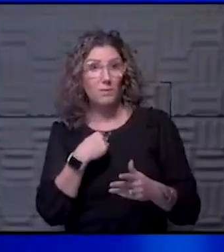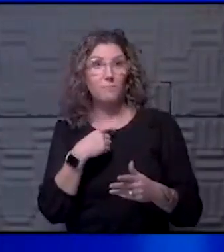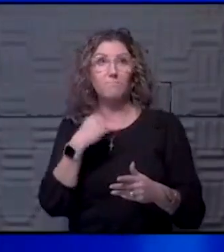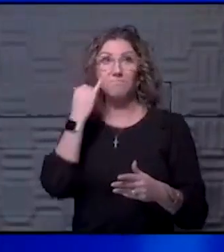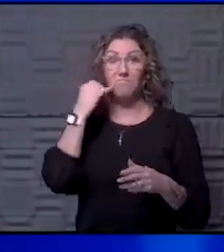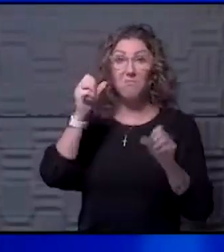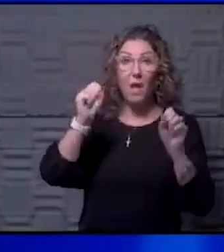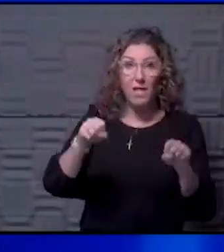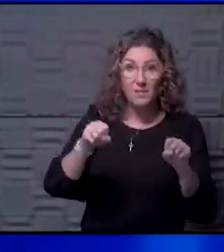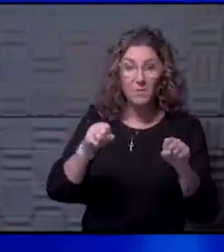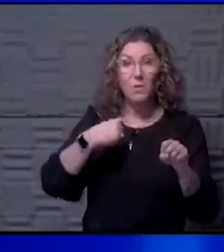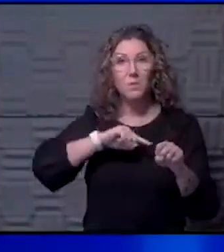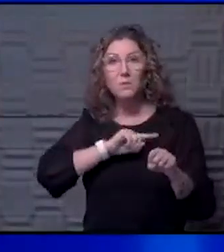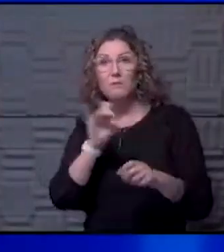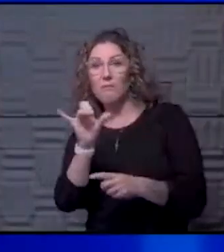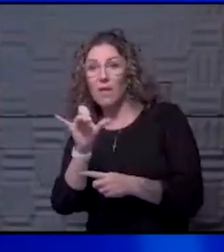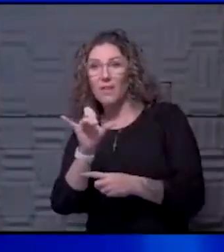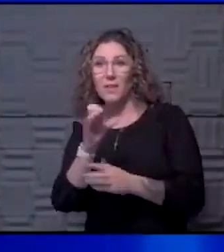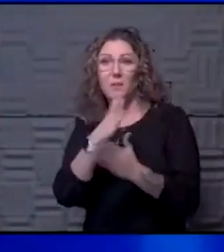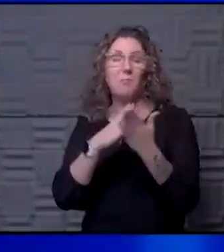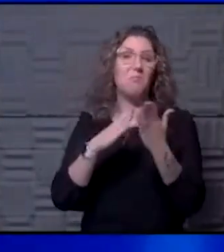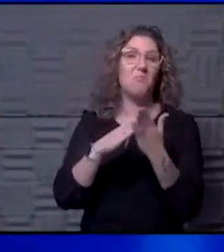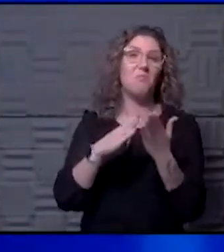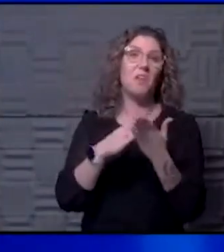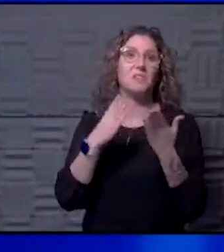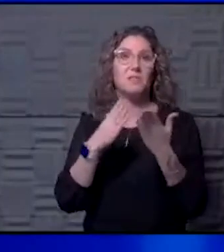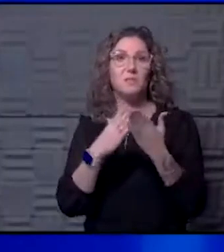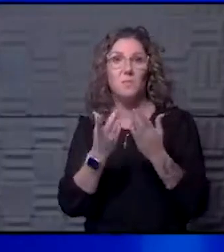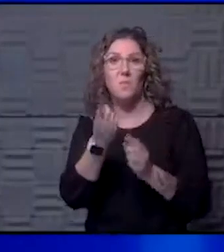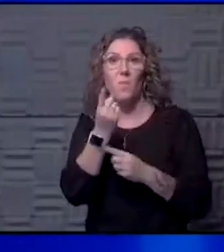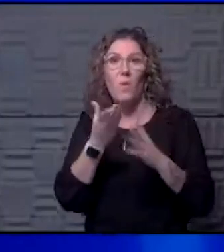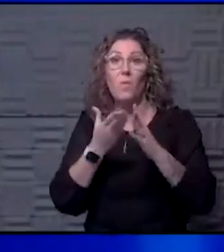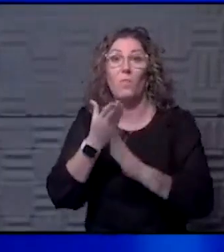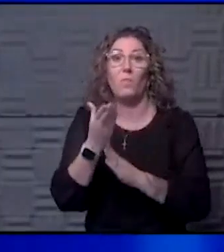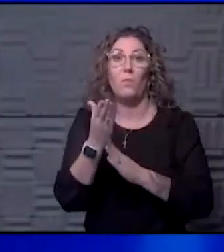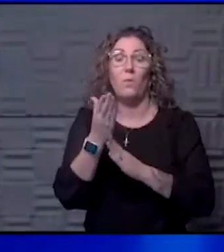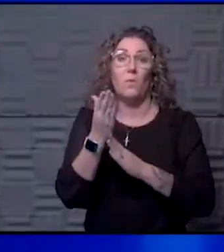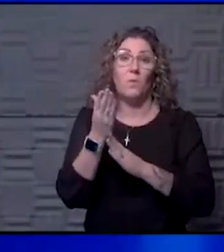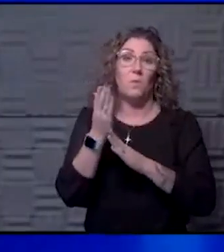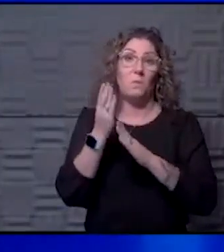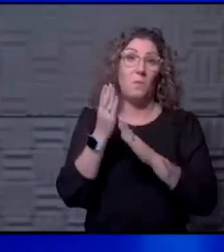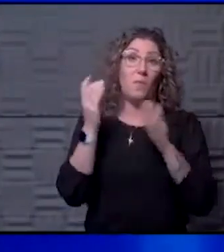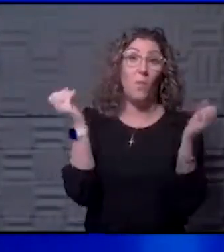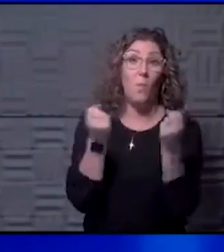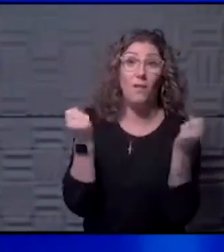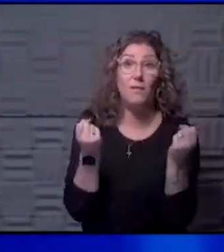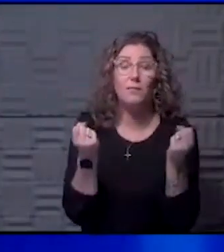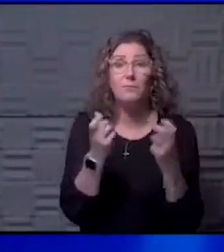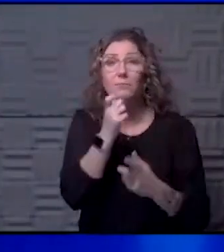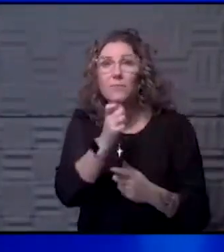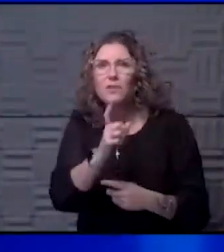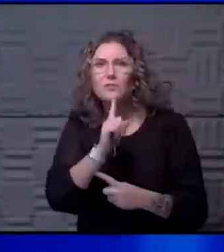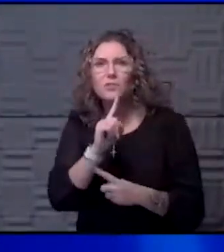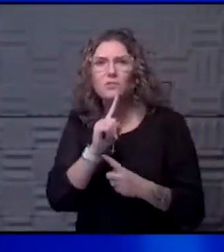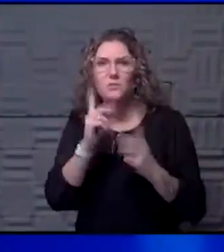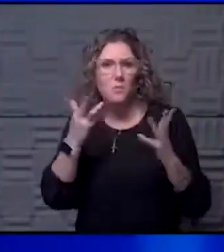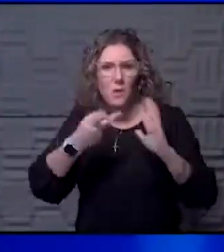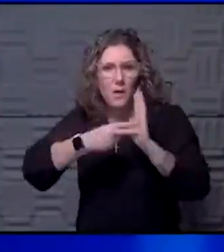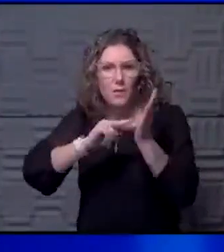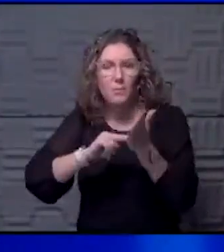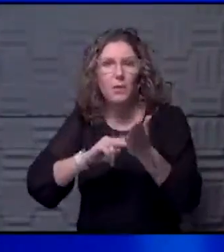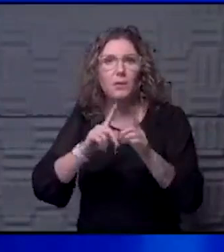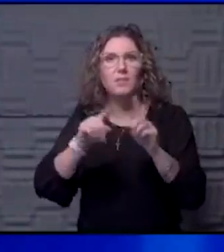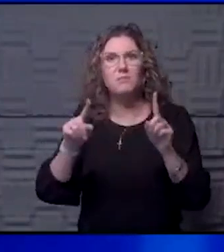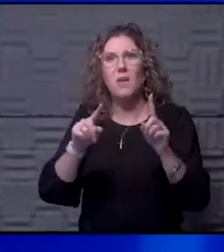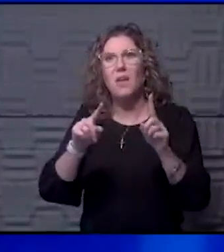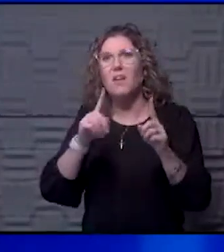likely, that we may still be in phase 1 throughout the winter. No, not exactly sure what that means, but I would say